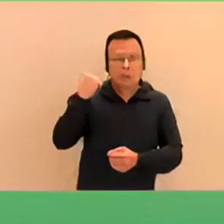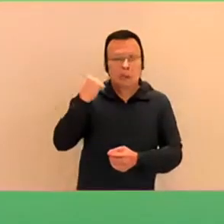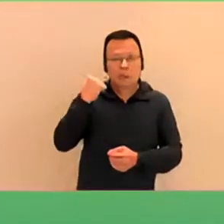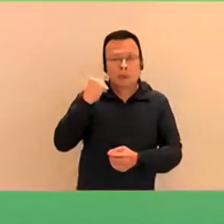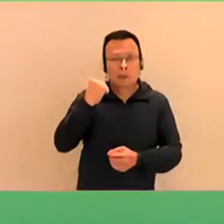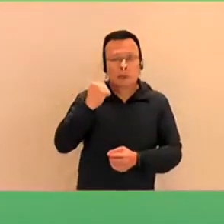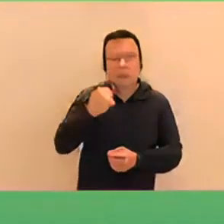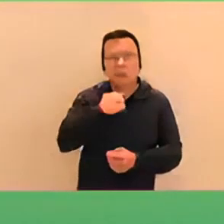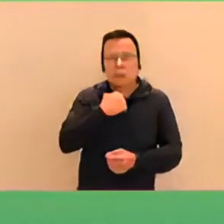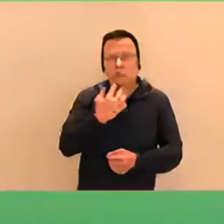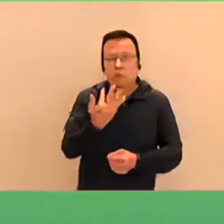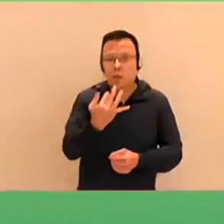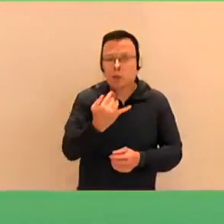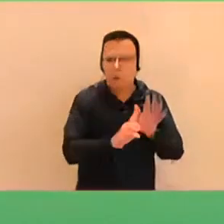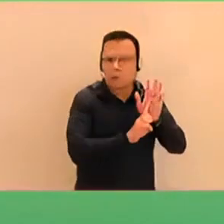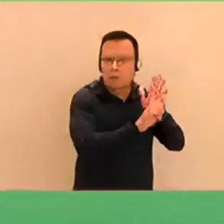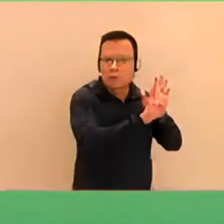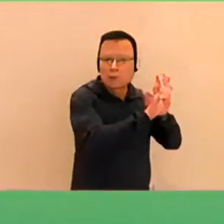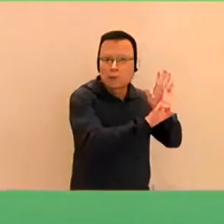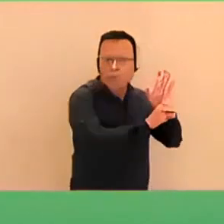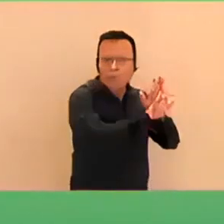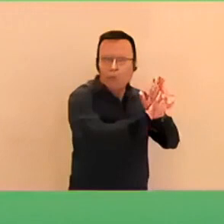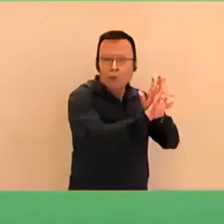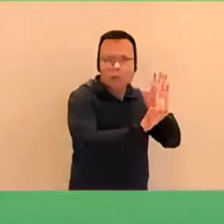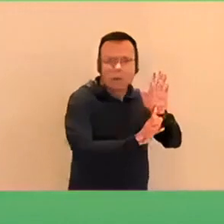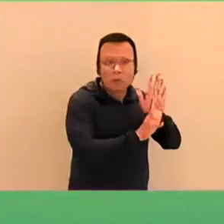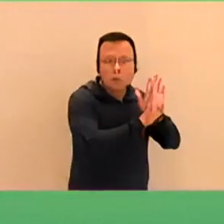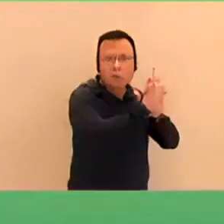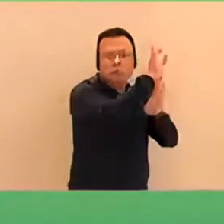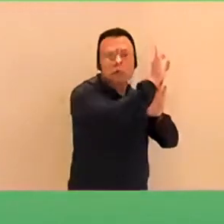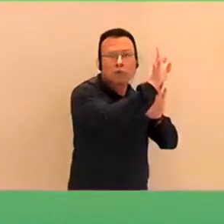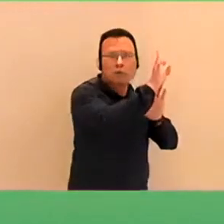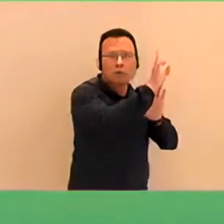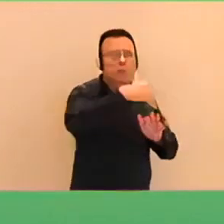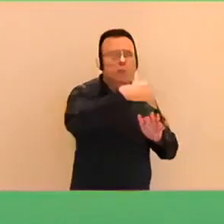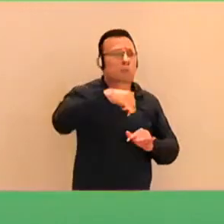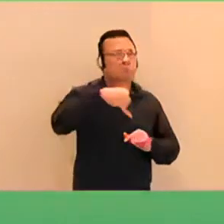So we could have the better one, the best one,